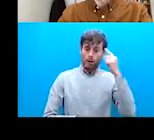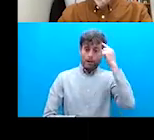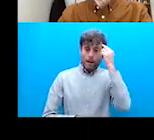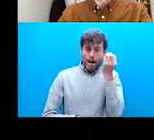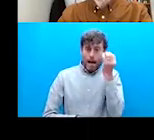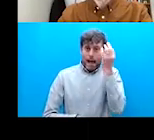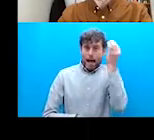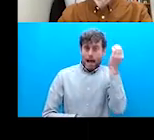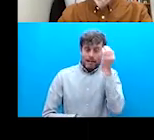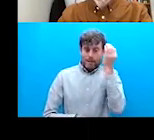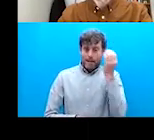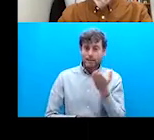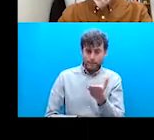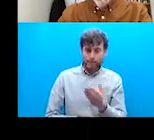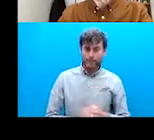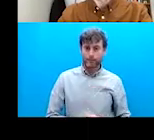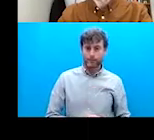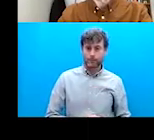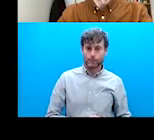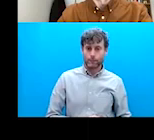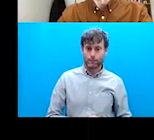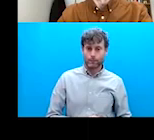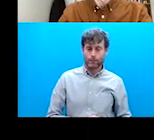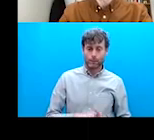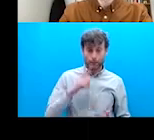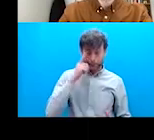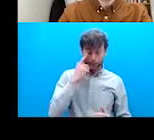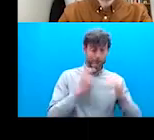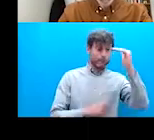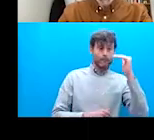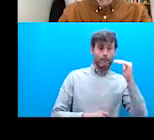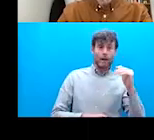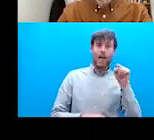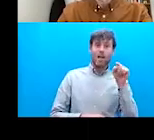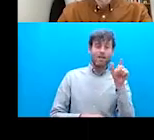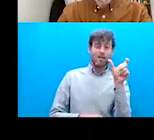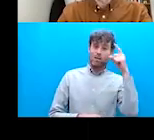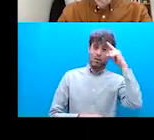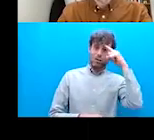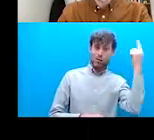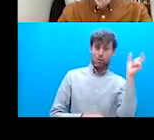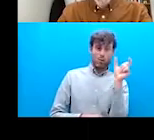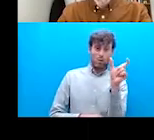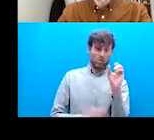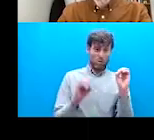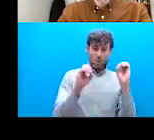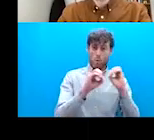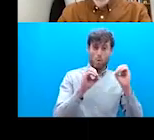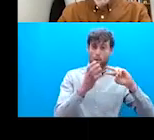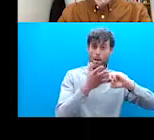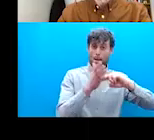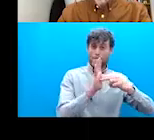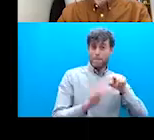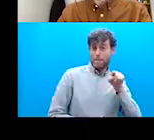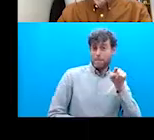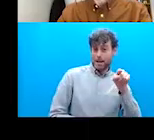it cannot be composed because the pronominal stimulus carries no meaning. So we found the P600 for this contrast.